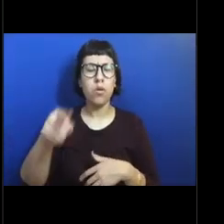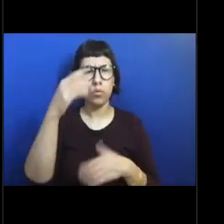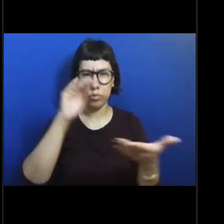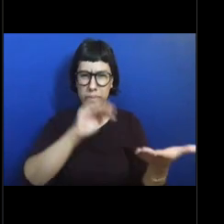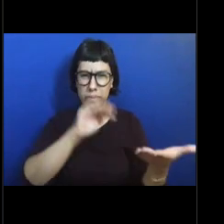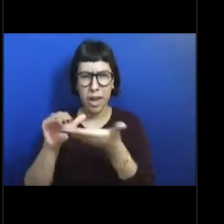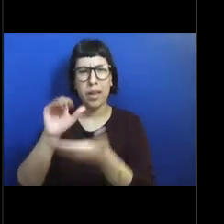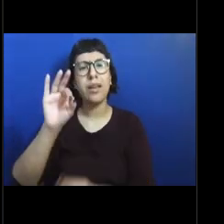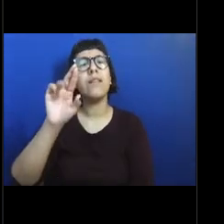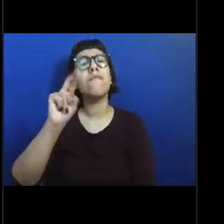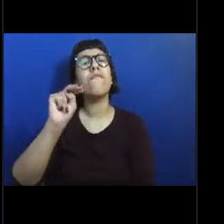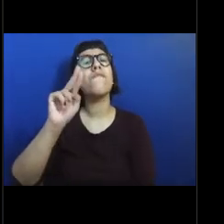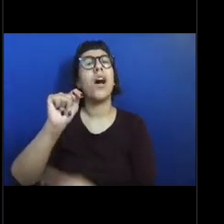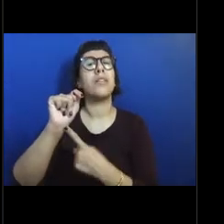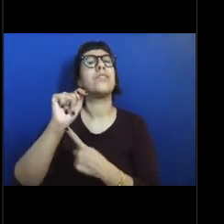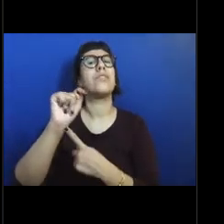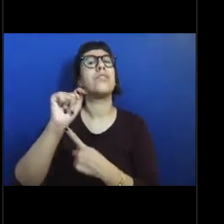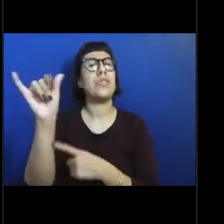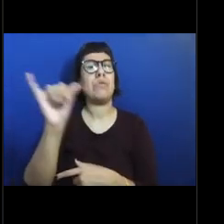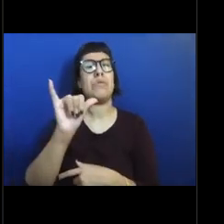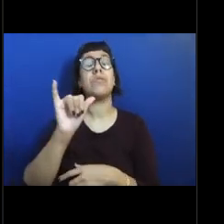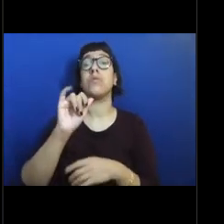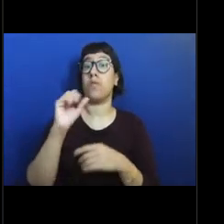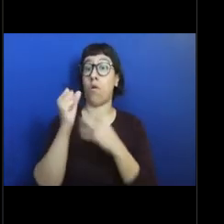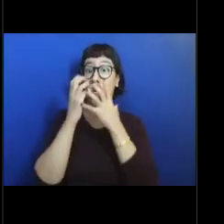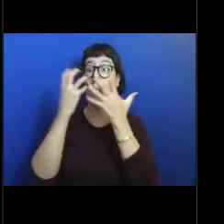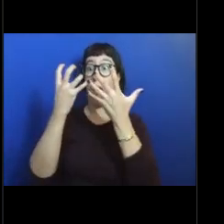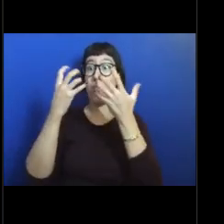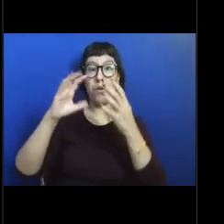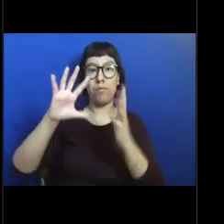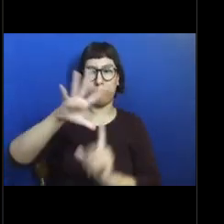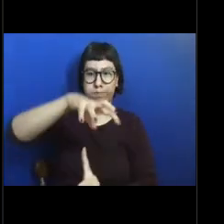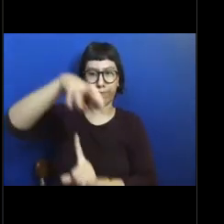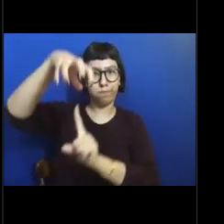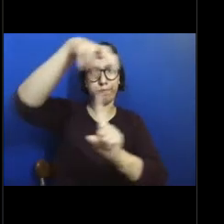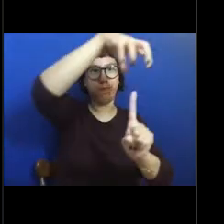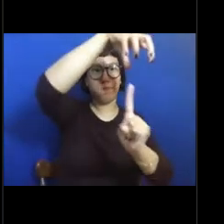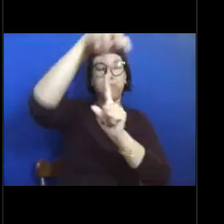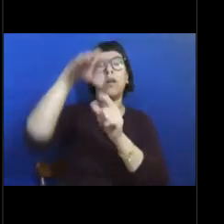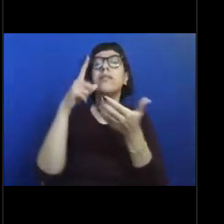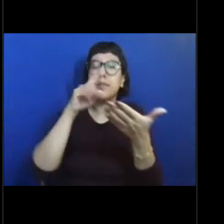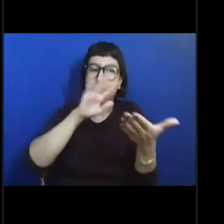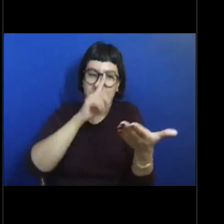are capturing all of that and measuring our weather systems and how strong they are.